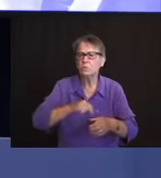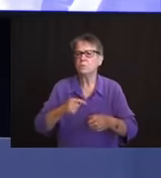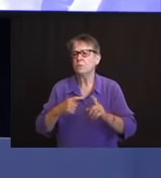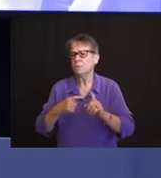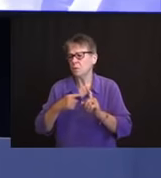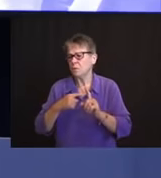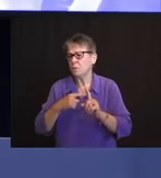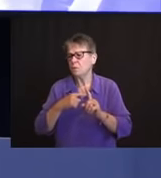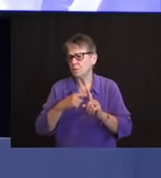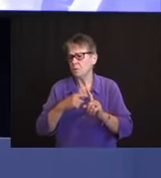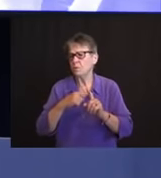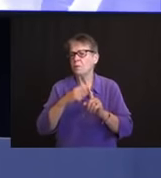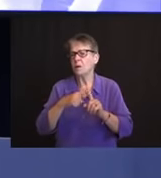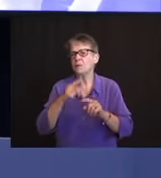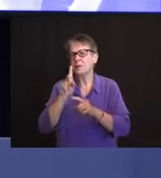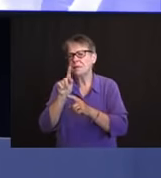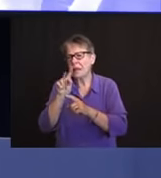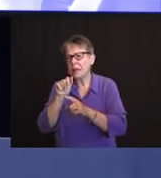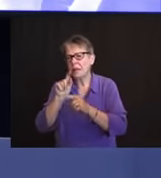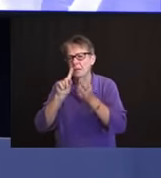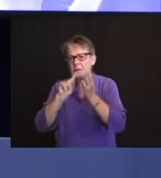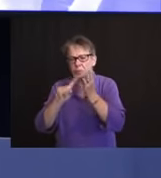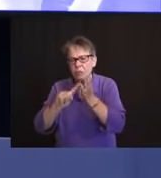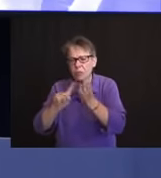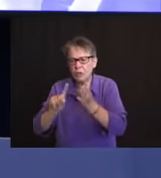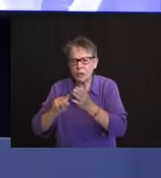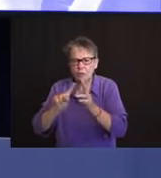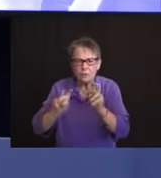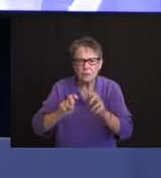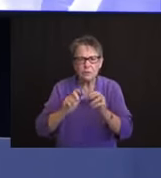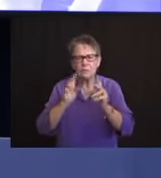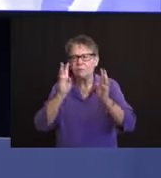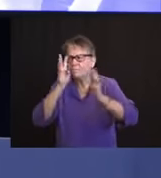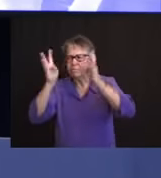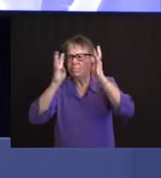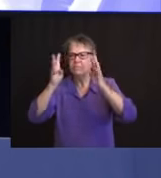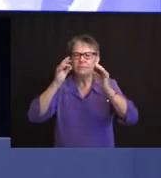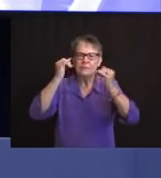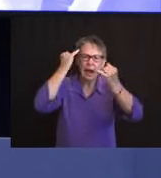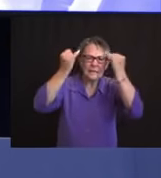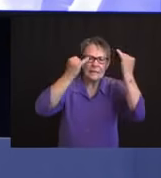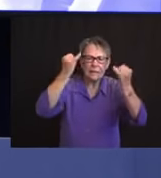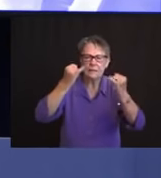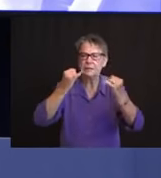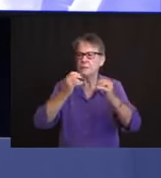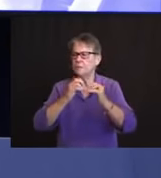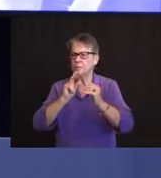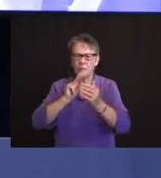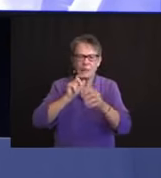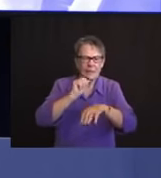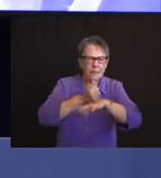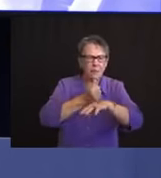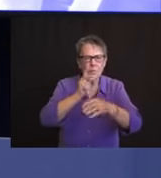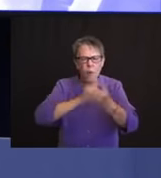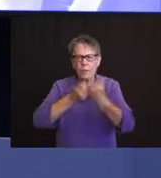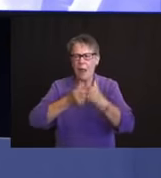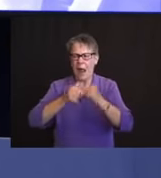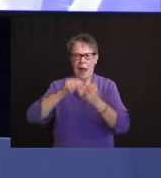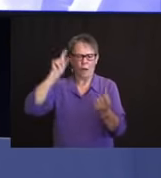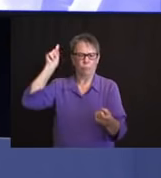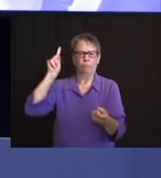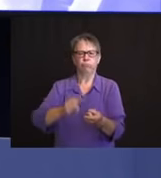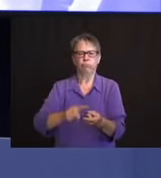teams will bring about innovation to help end the overdose epidemic. Moving on to my daily report, our hospitals